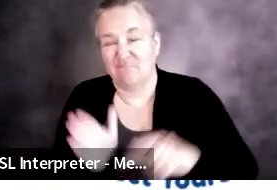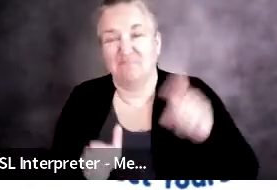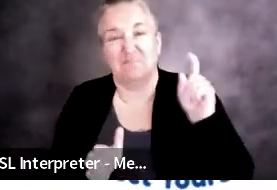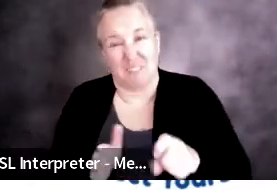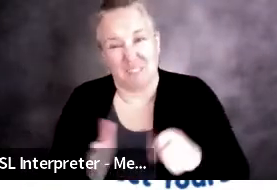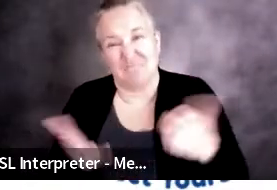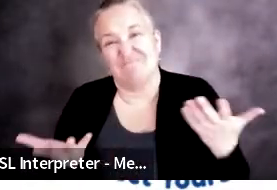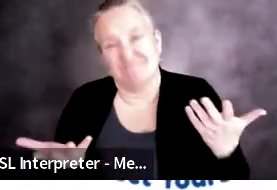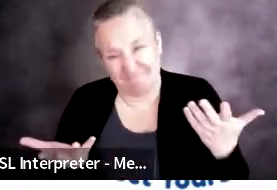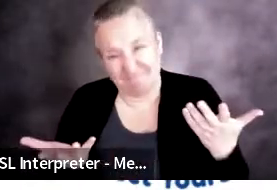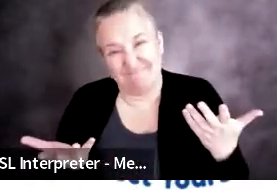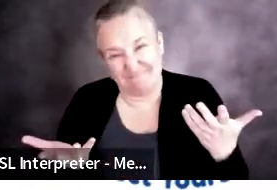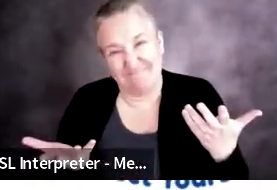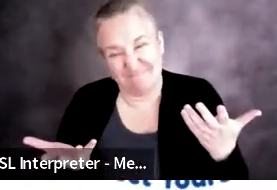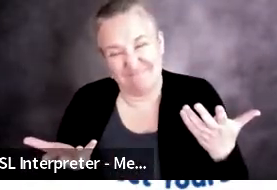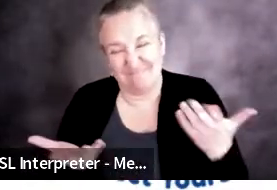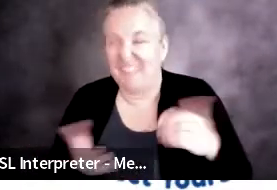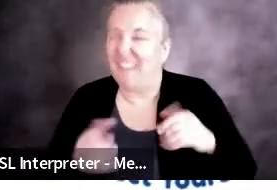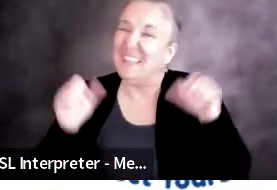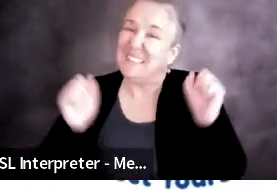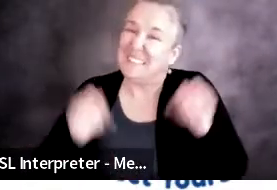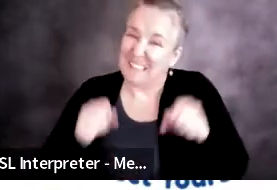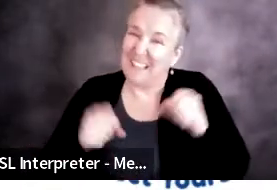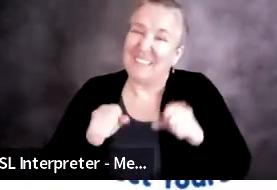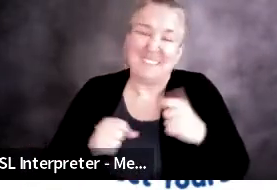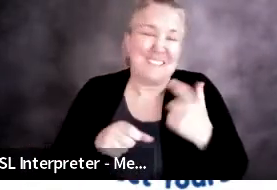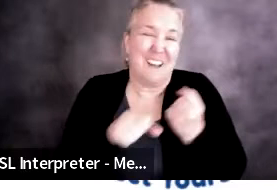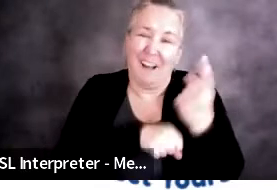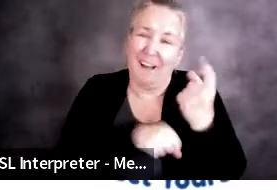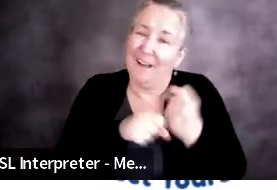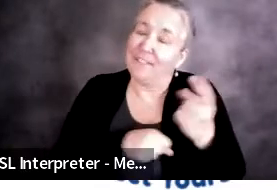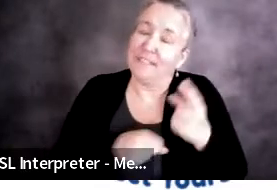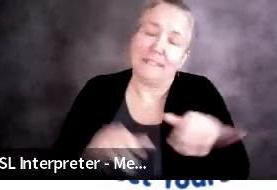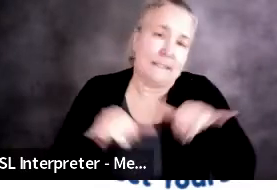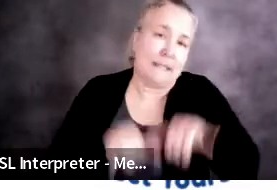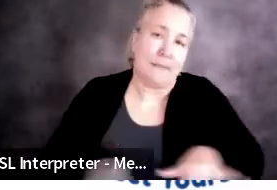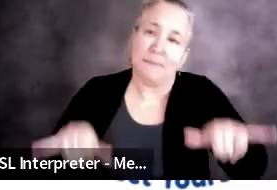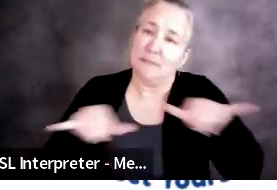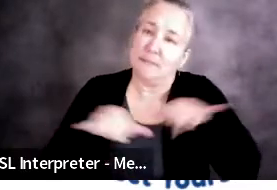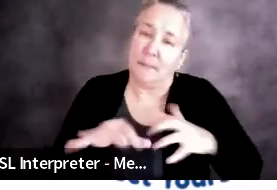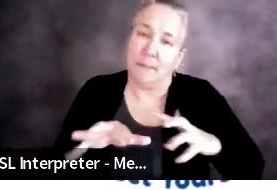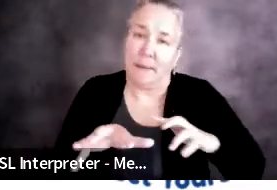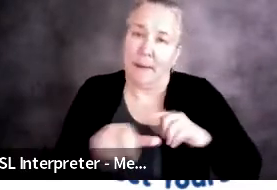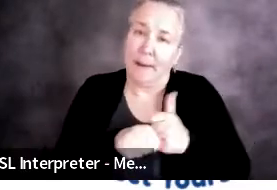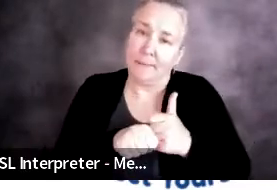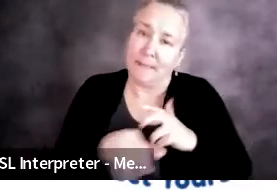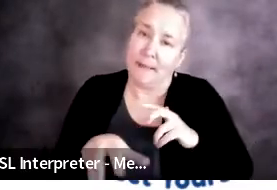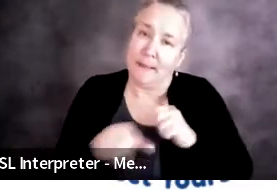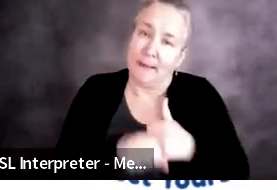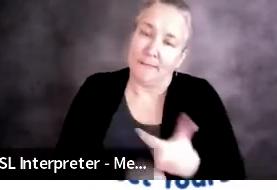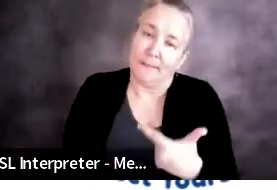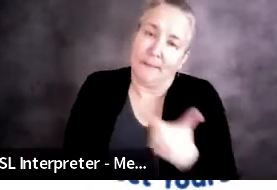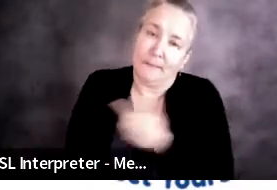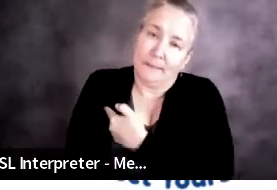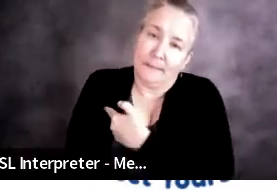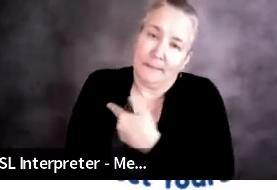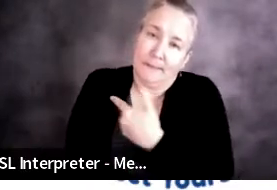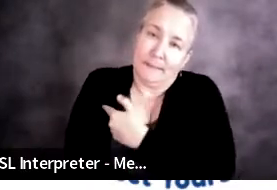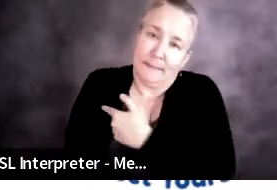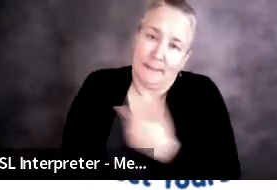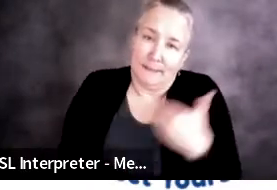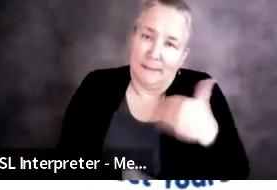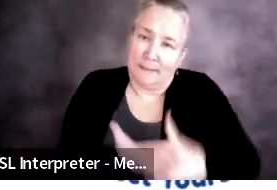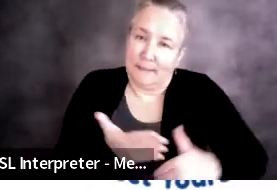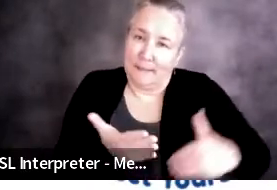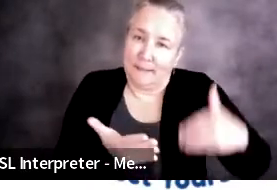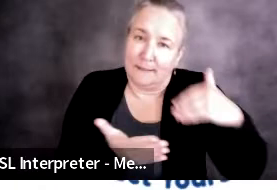to become a routine part of seasonal healthcare, similar to the annual flu vaccine.